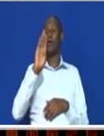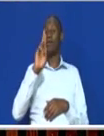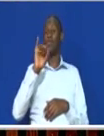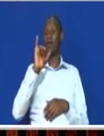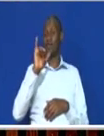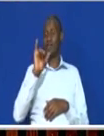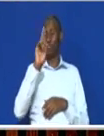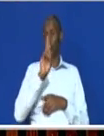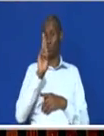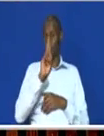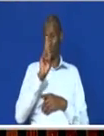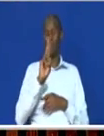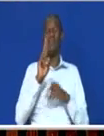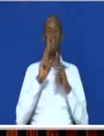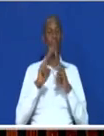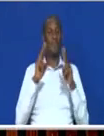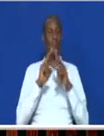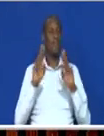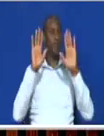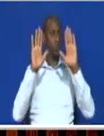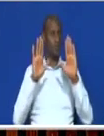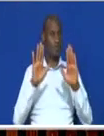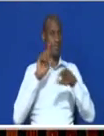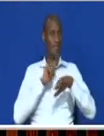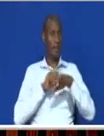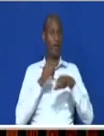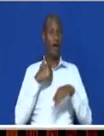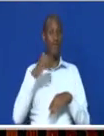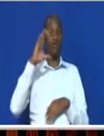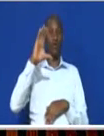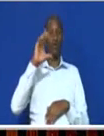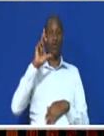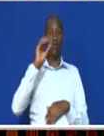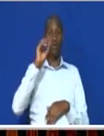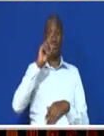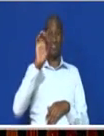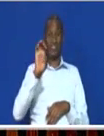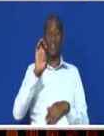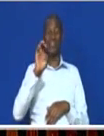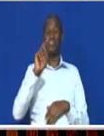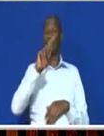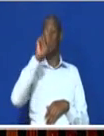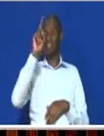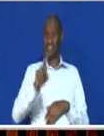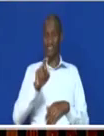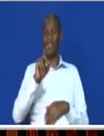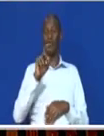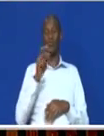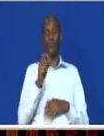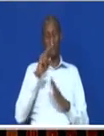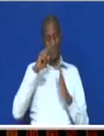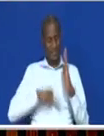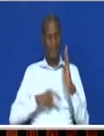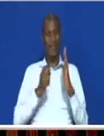is very, very important that whenever we have a clause test, we need to read and read it to